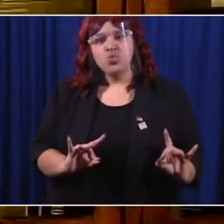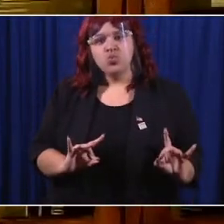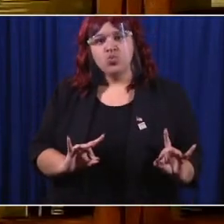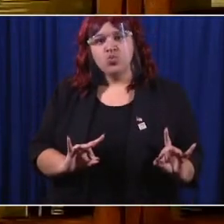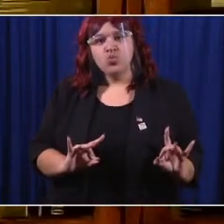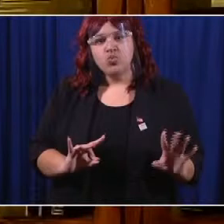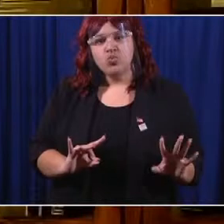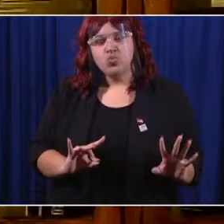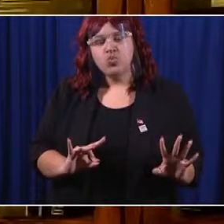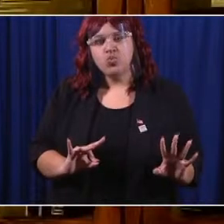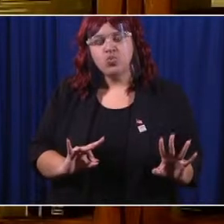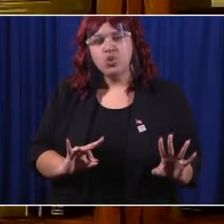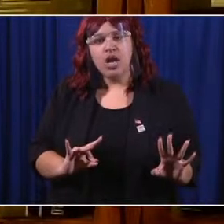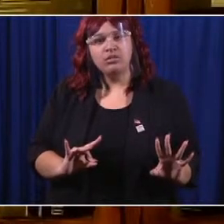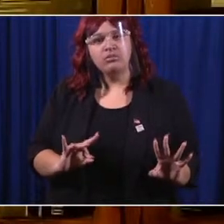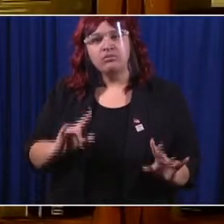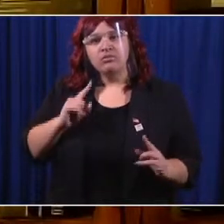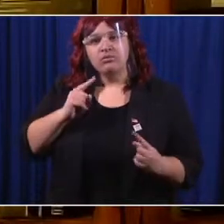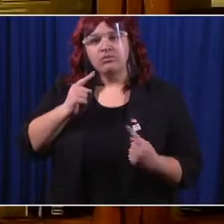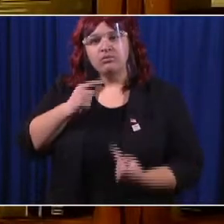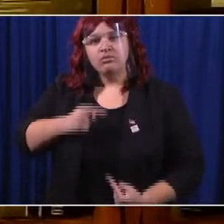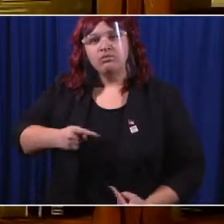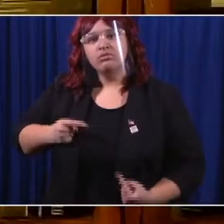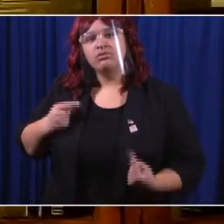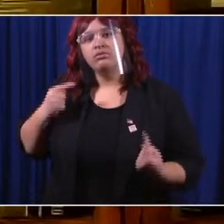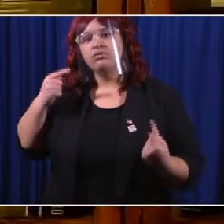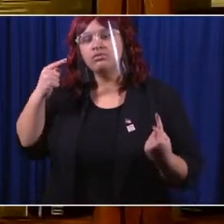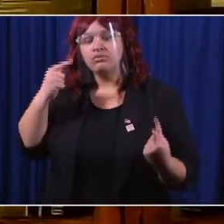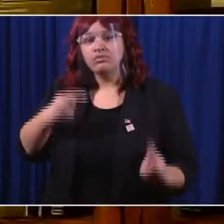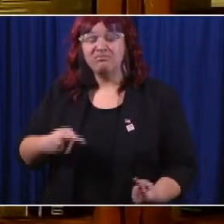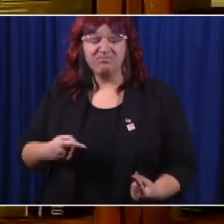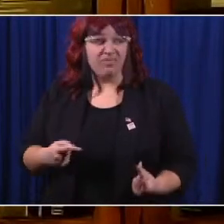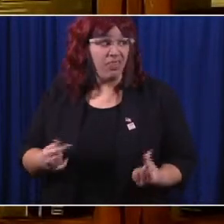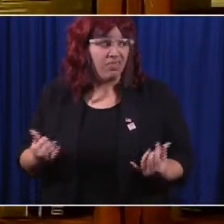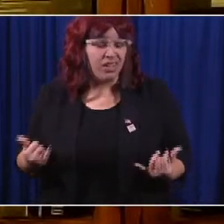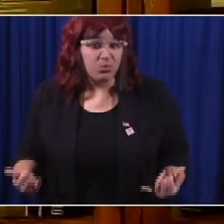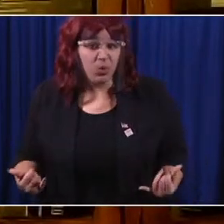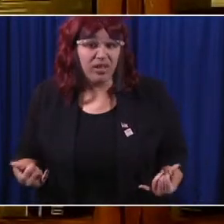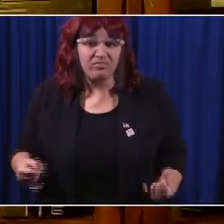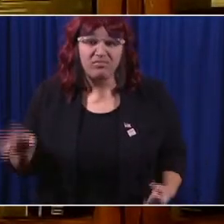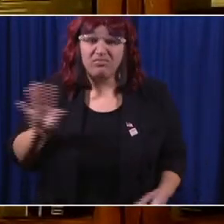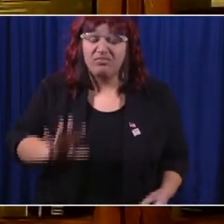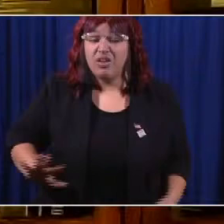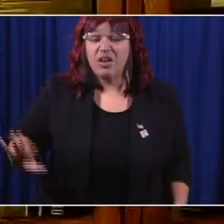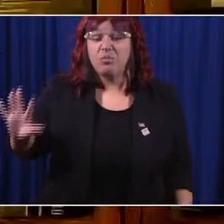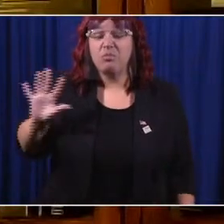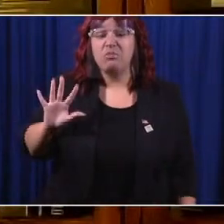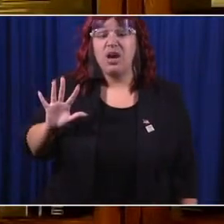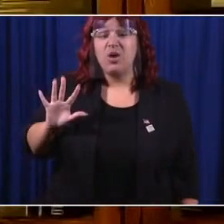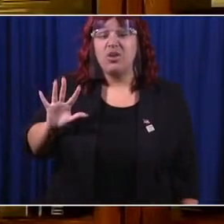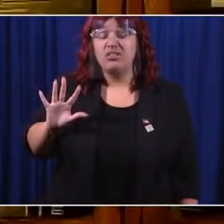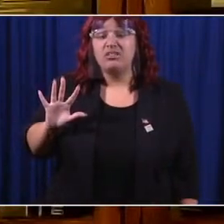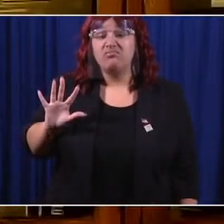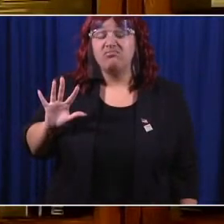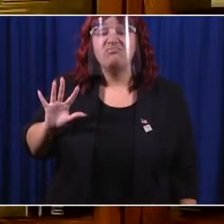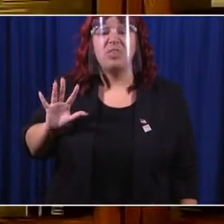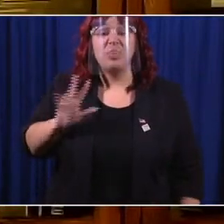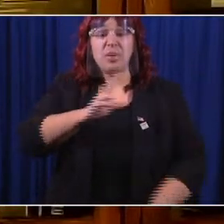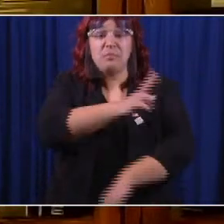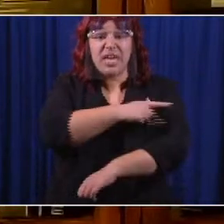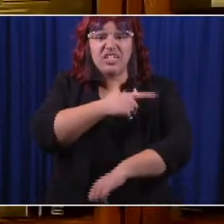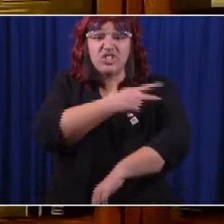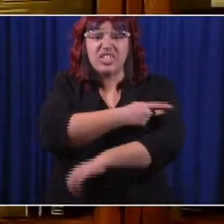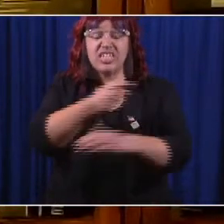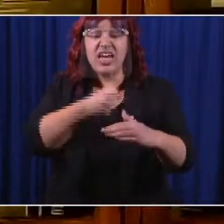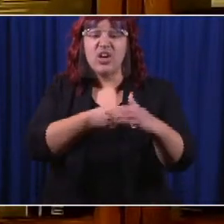In fact, at this point, they have between 40 and 50% of their patients that are in the